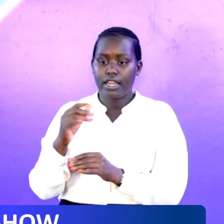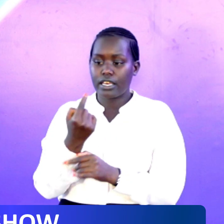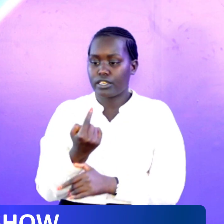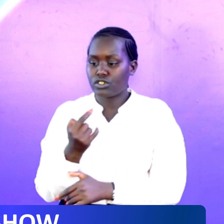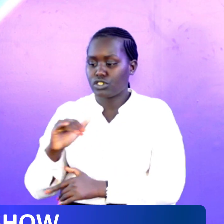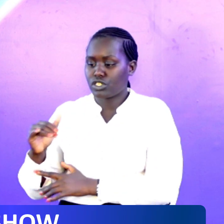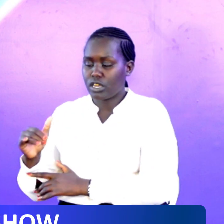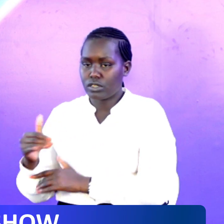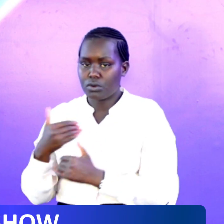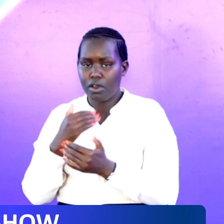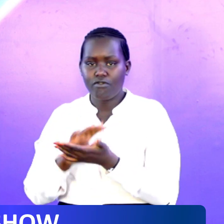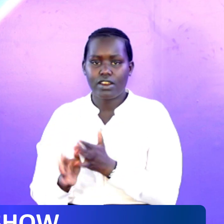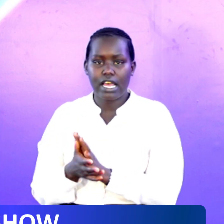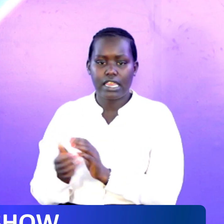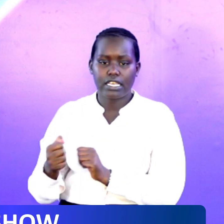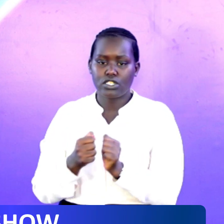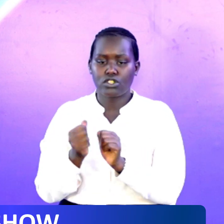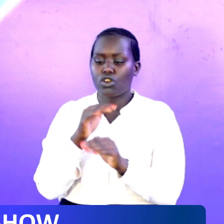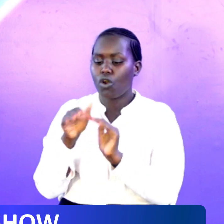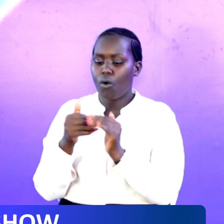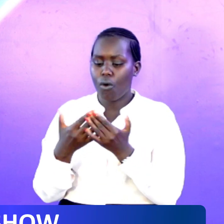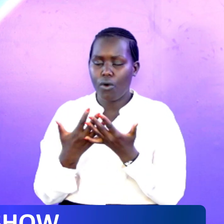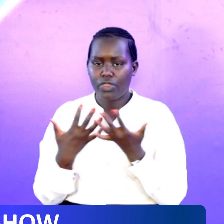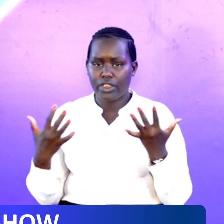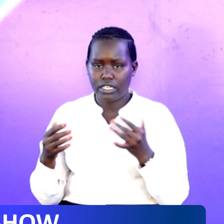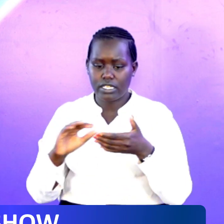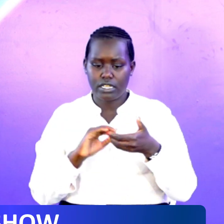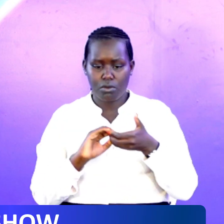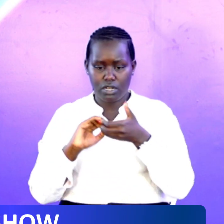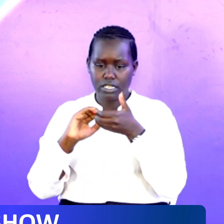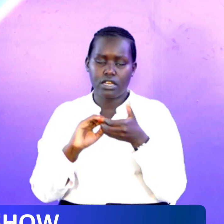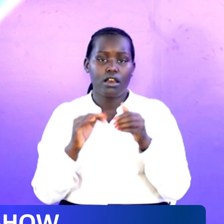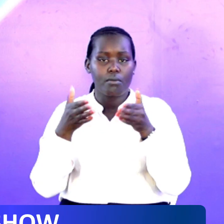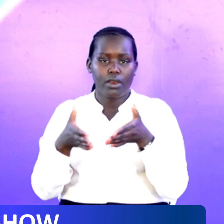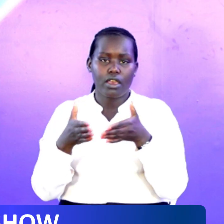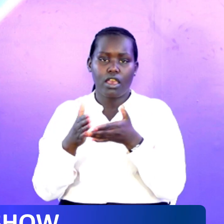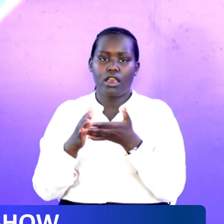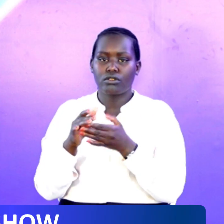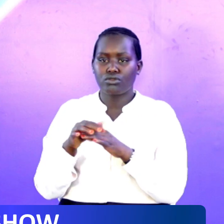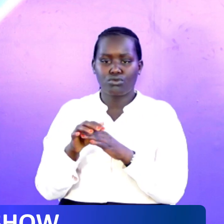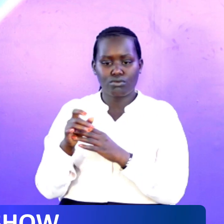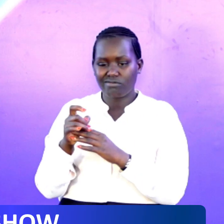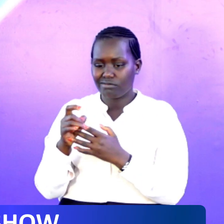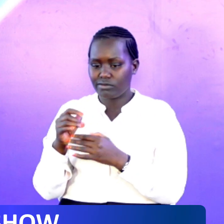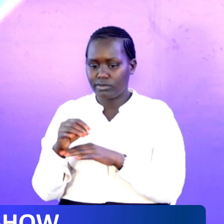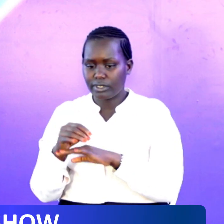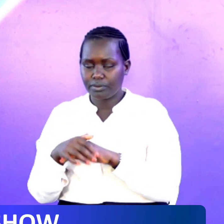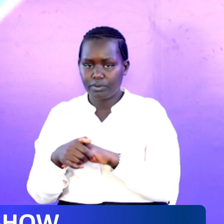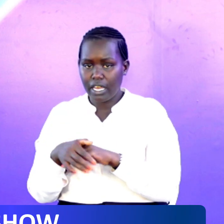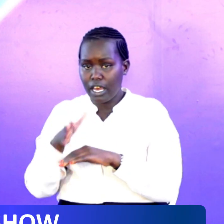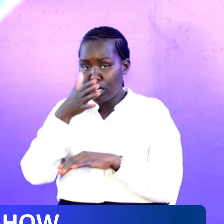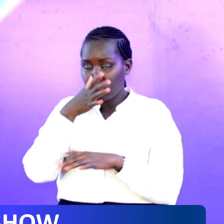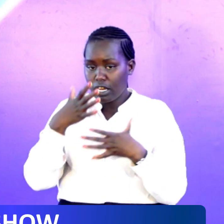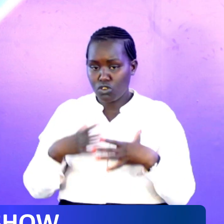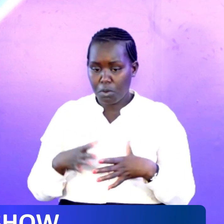nothing structured about that. So all these things, democracy has been taken away to brainwash people and just to make people